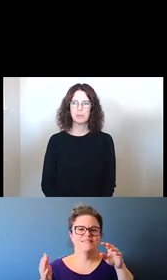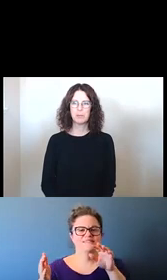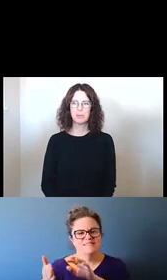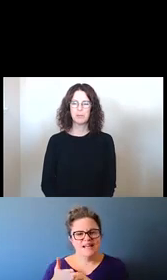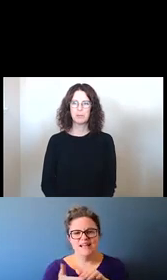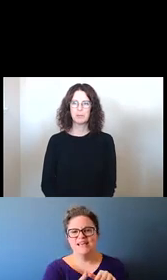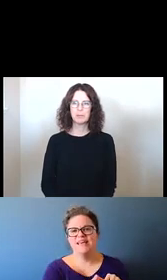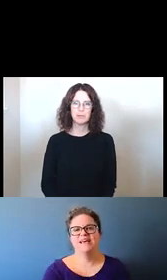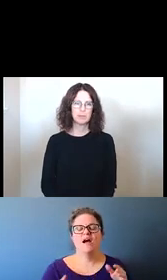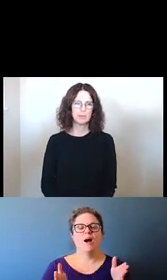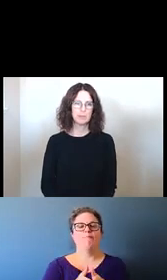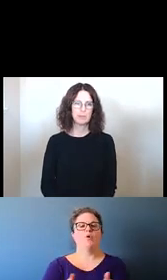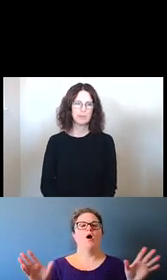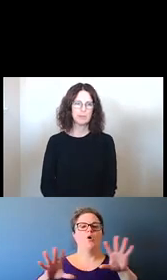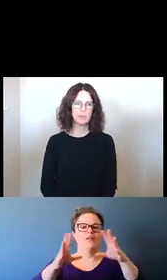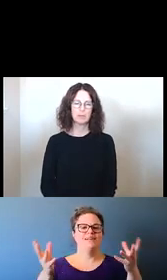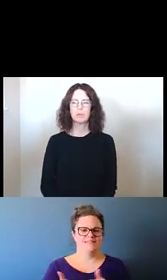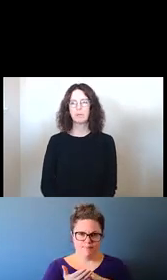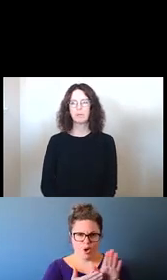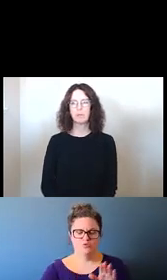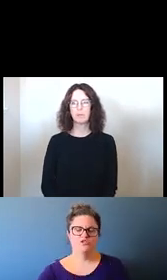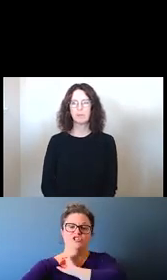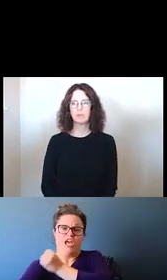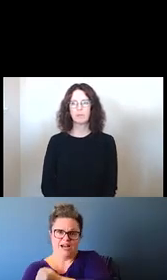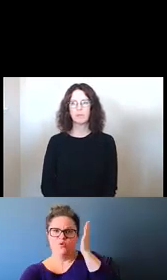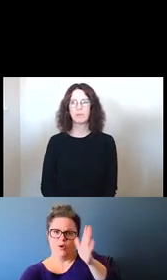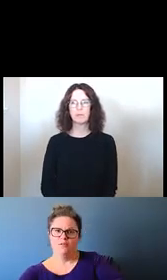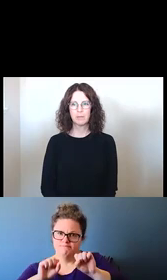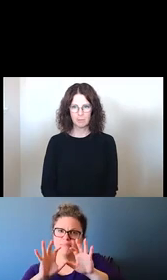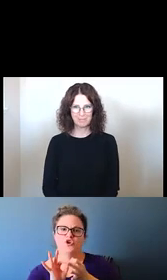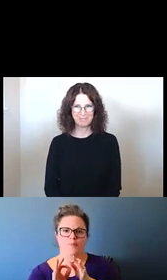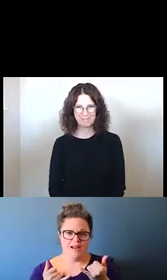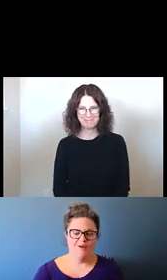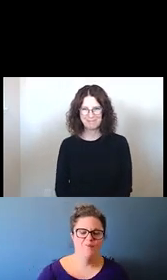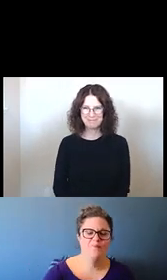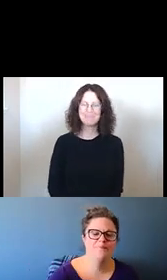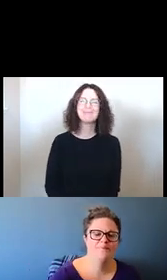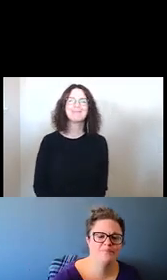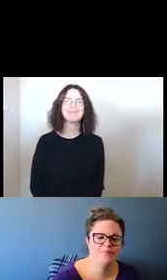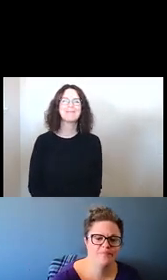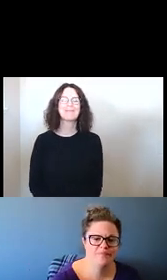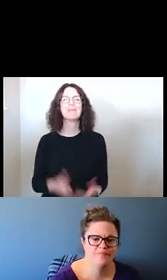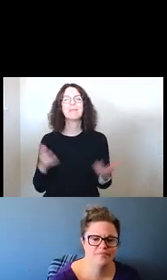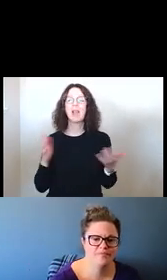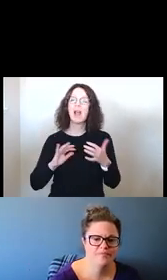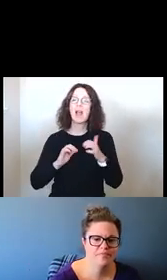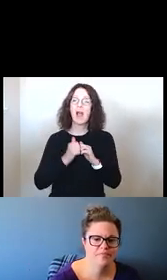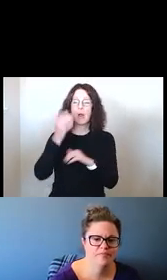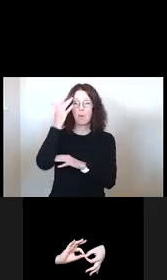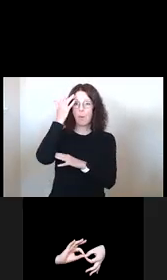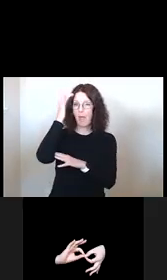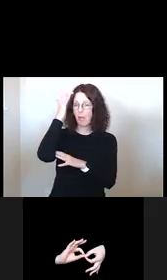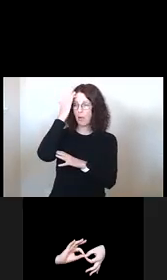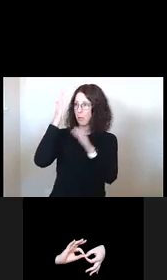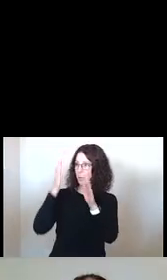without taking that broad holistic perspective. So the way anthropologists approach their study means that